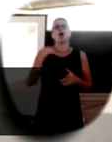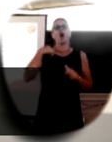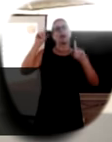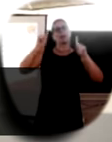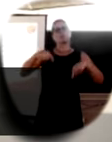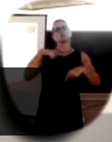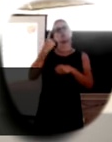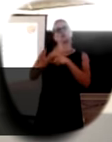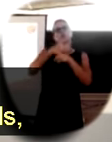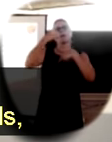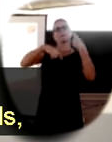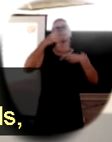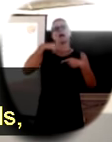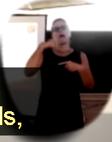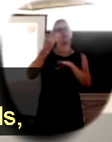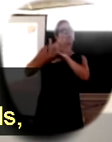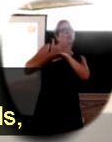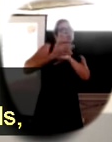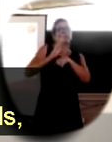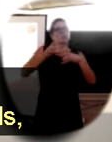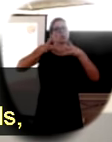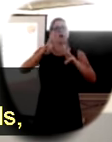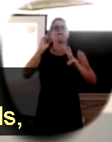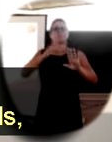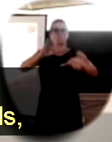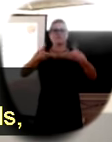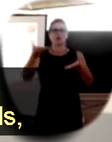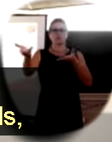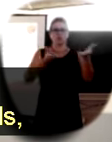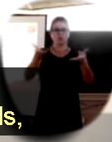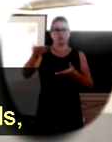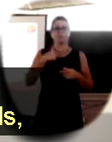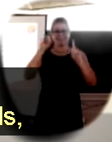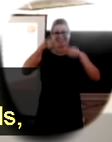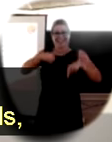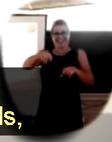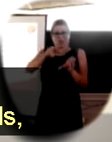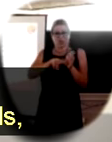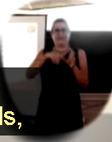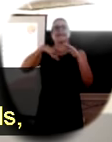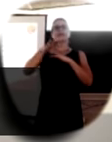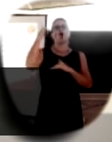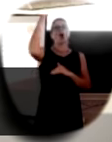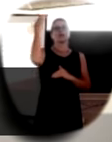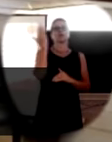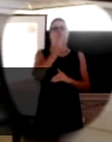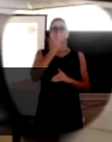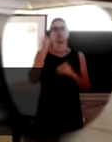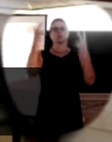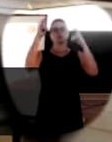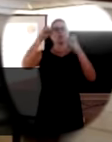innovation in service delivery that we're actually implementing already this year in secondary schools, and it's